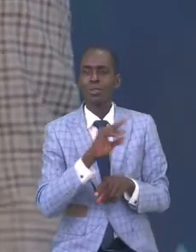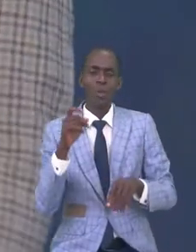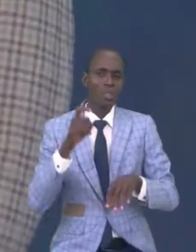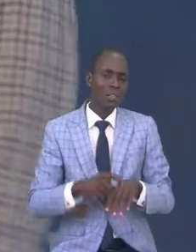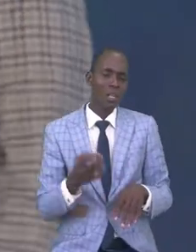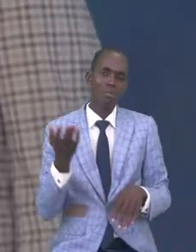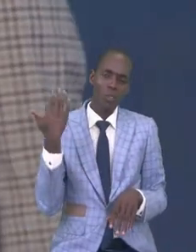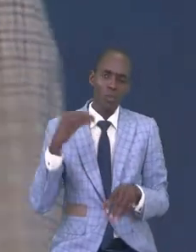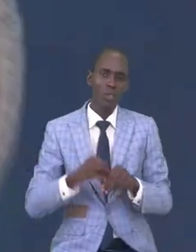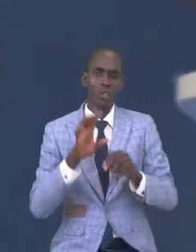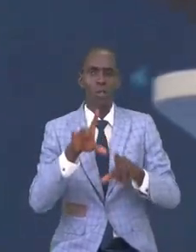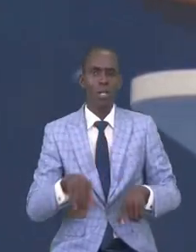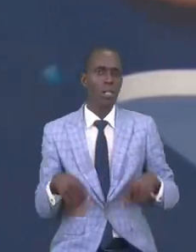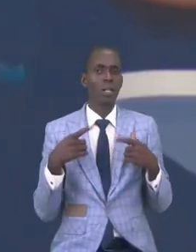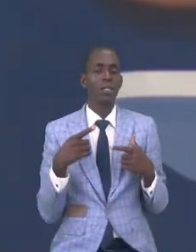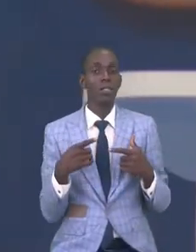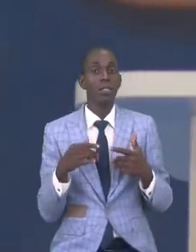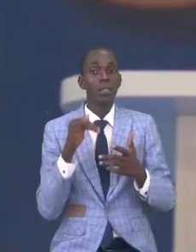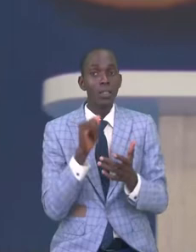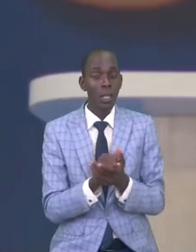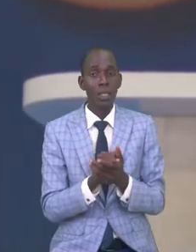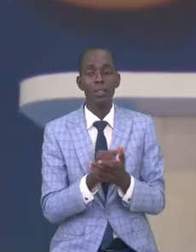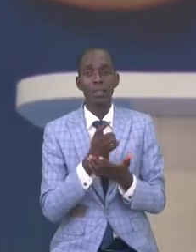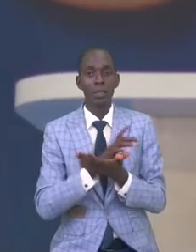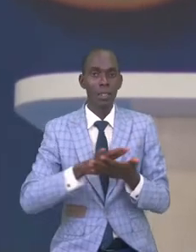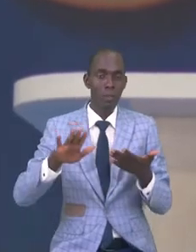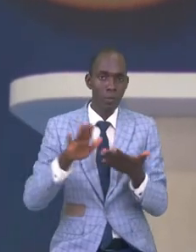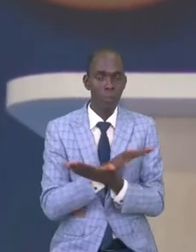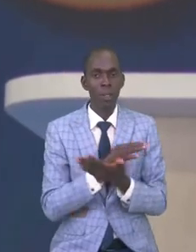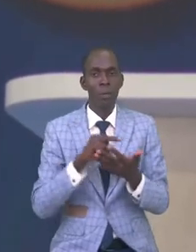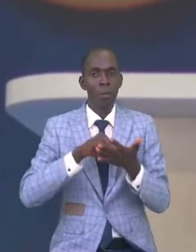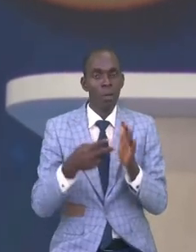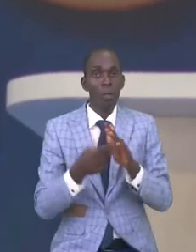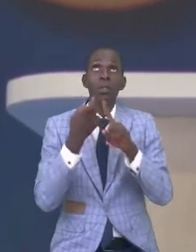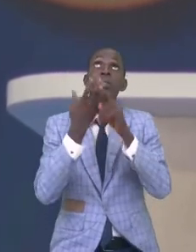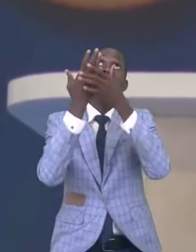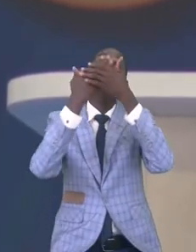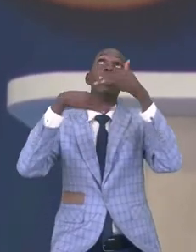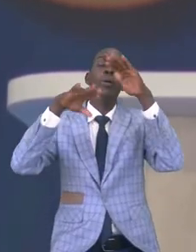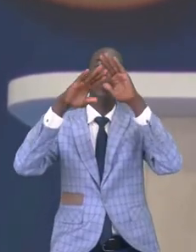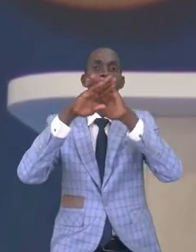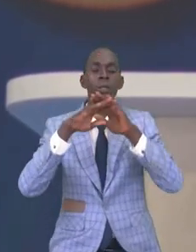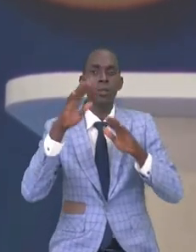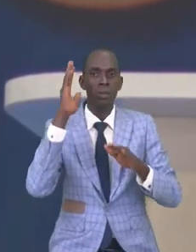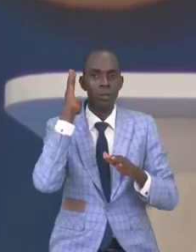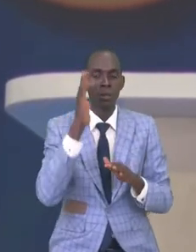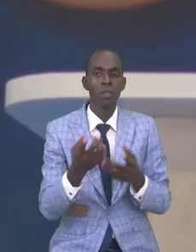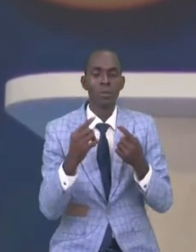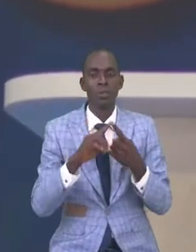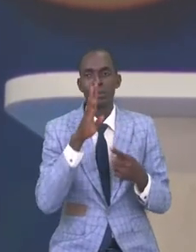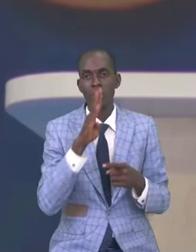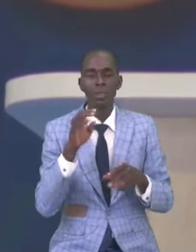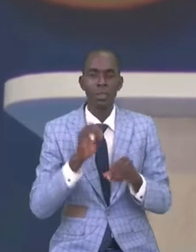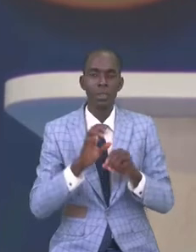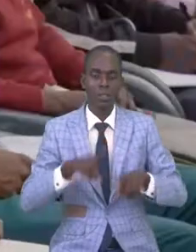your life, that divine purpose from heaven will be fulfilled in your life